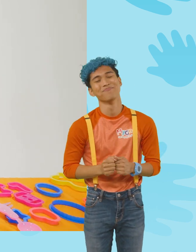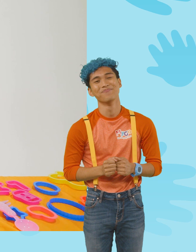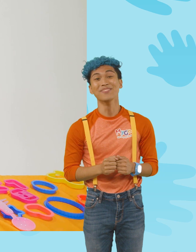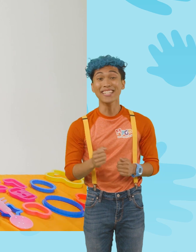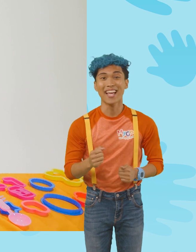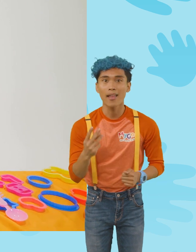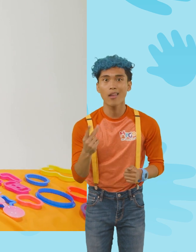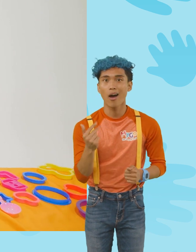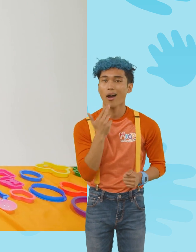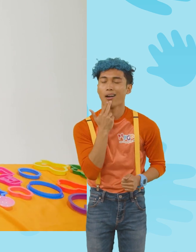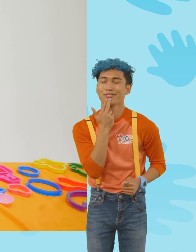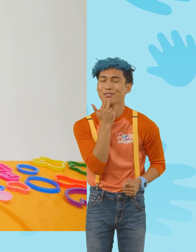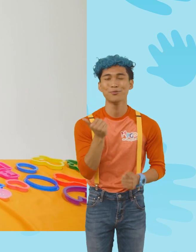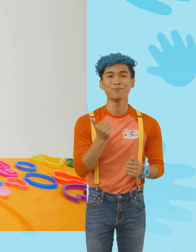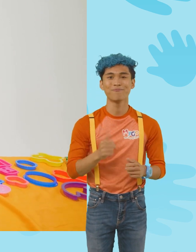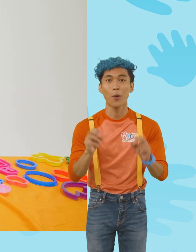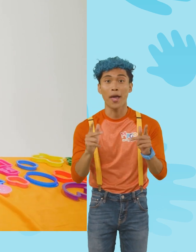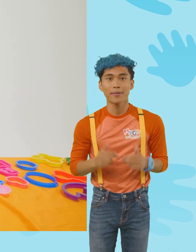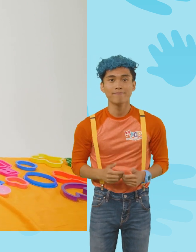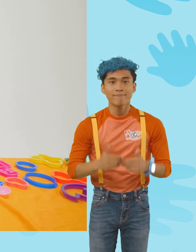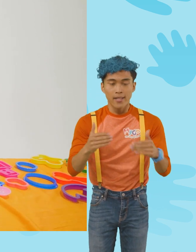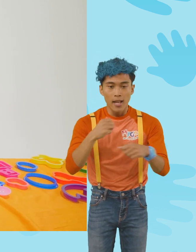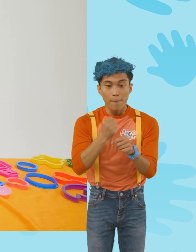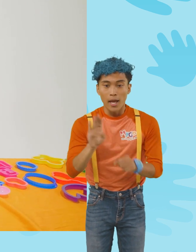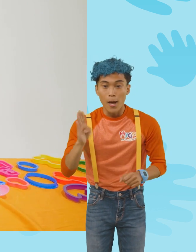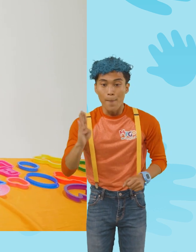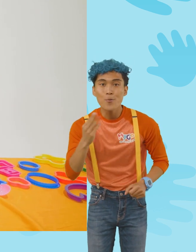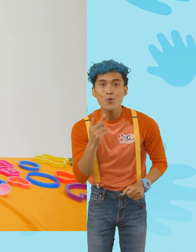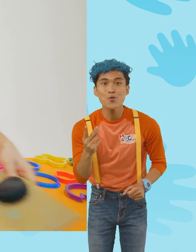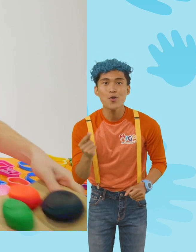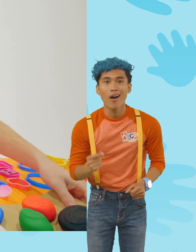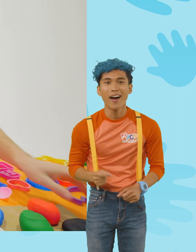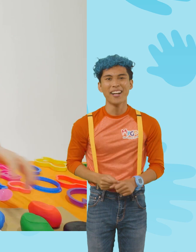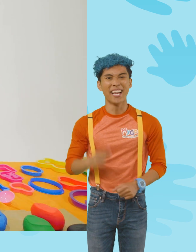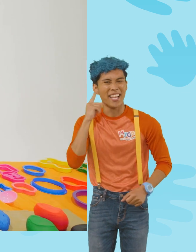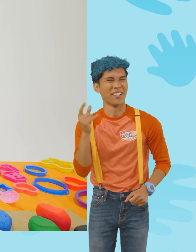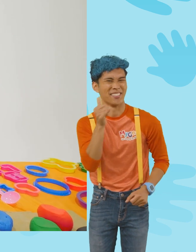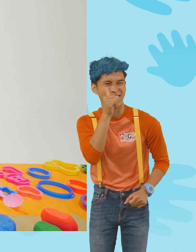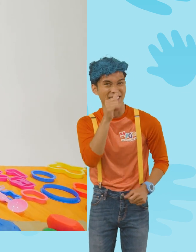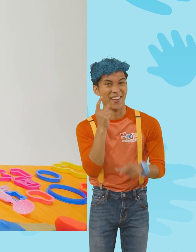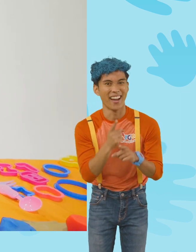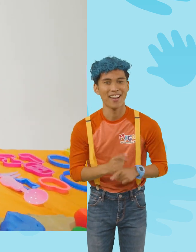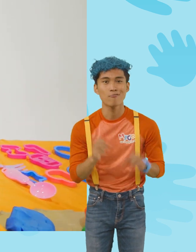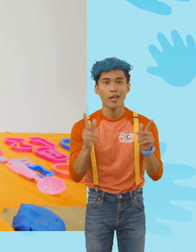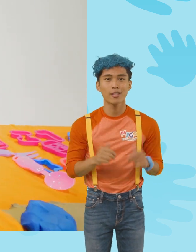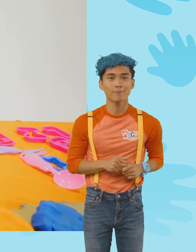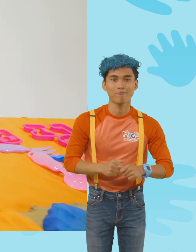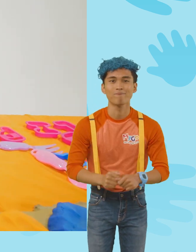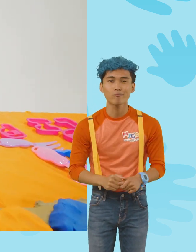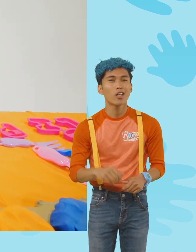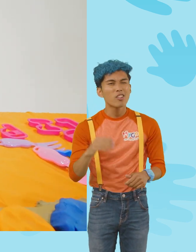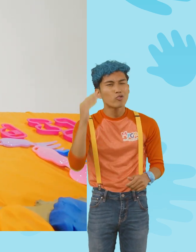Wow, dogs are so cute. Okay, let's make a blue dog. That sounds pretty silly, doesn't it? Okay, you know what to